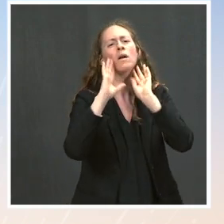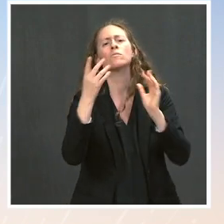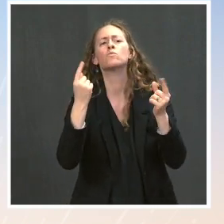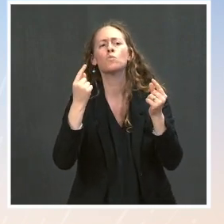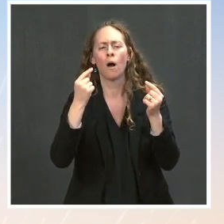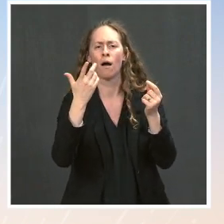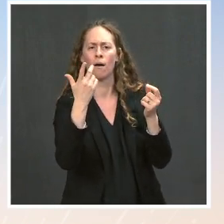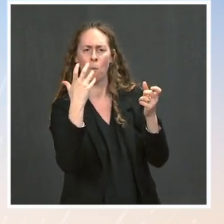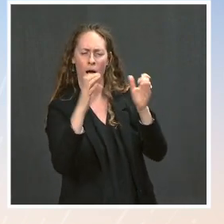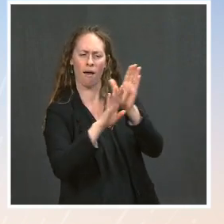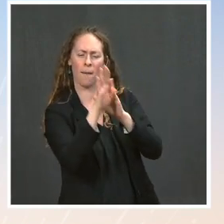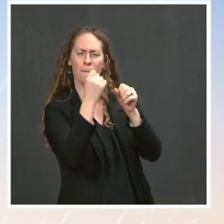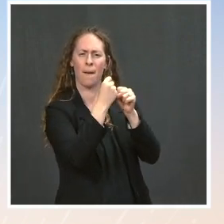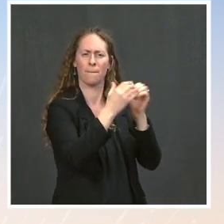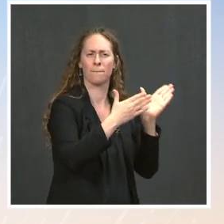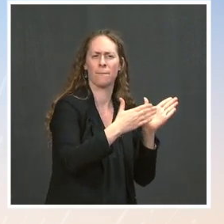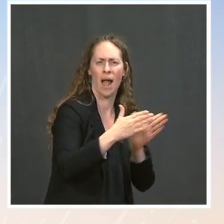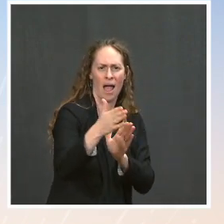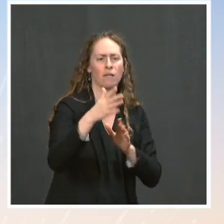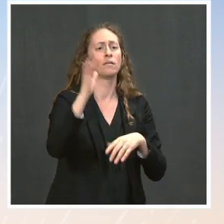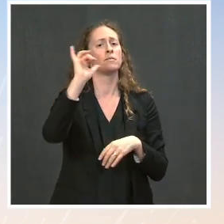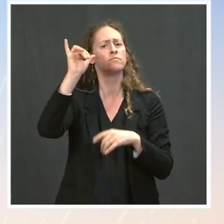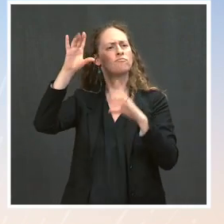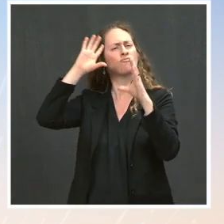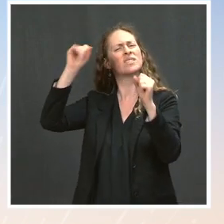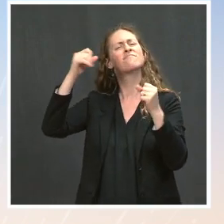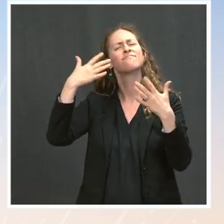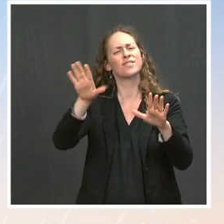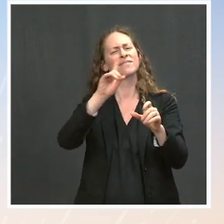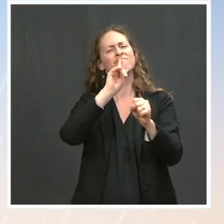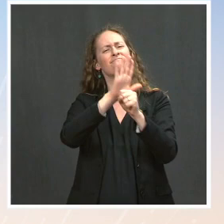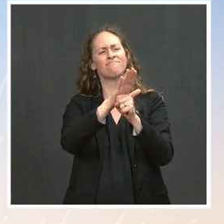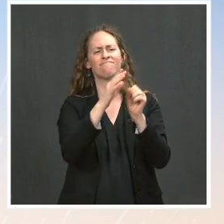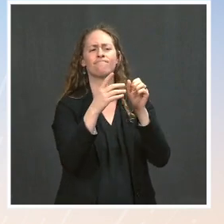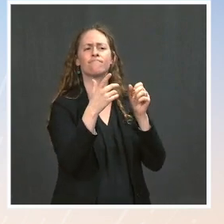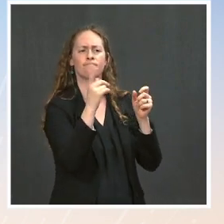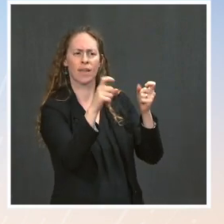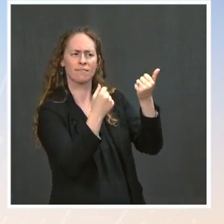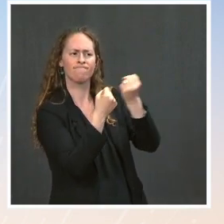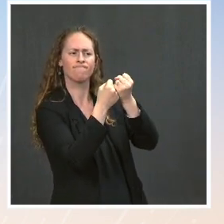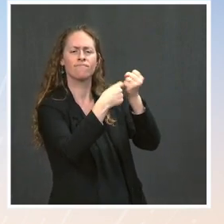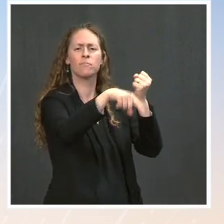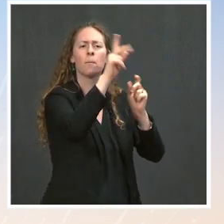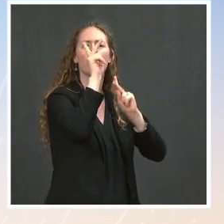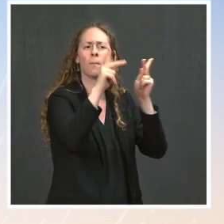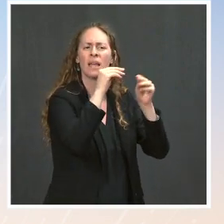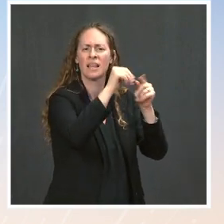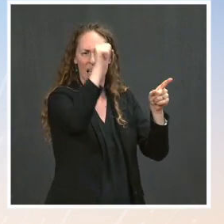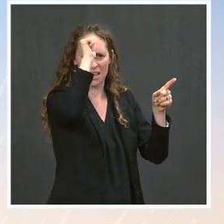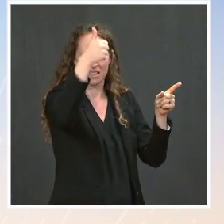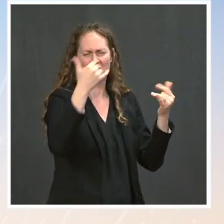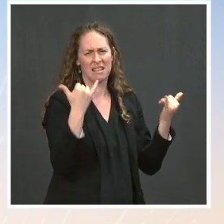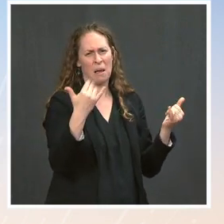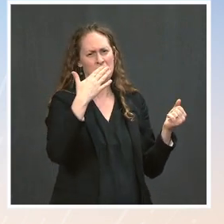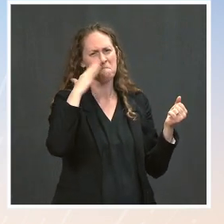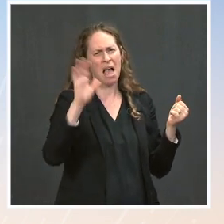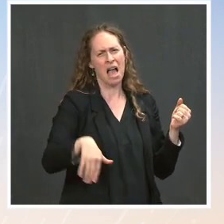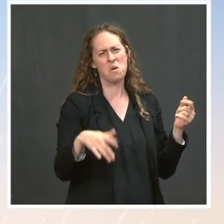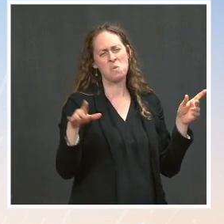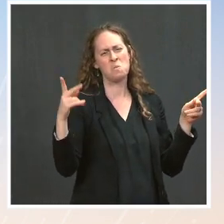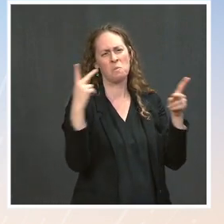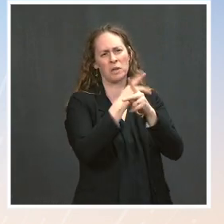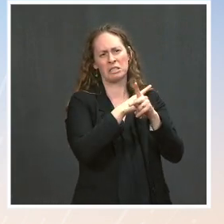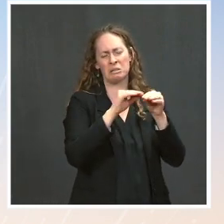The President pledged America's steadfast ongoing support for the people of India who have been impacted by the recent surge in the